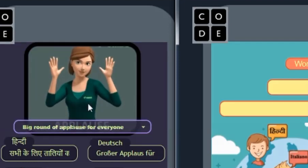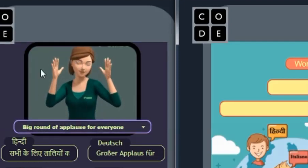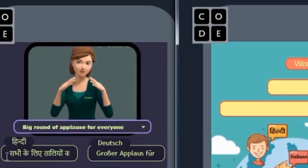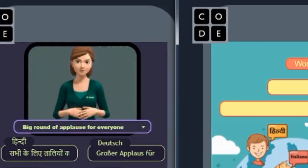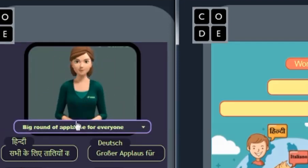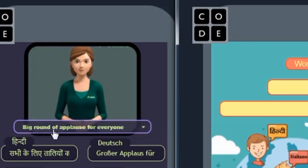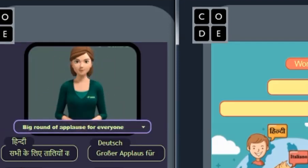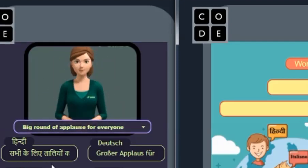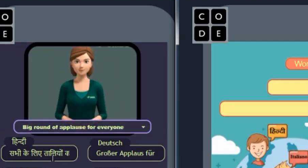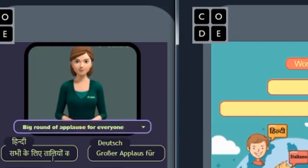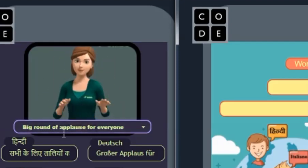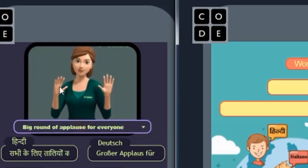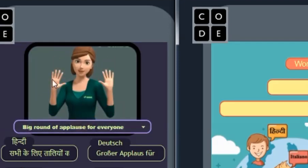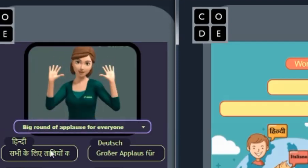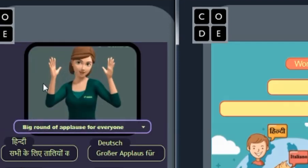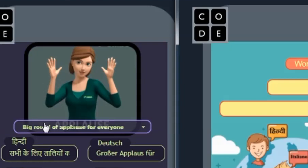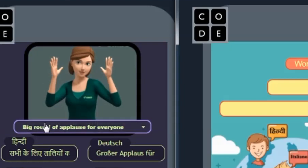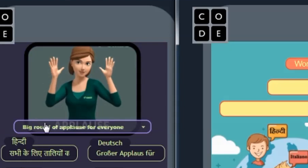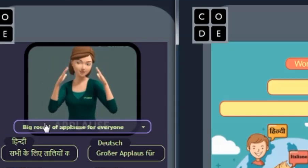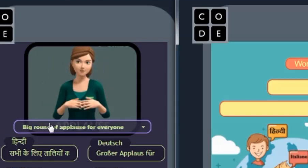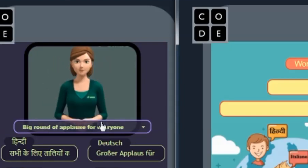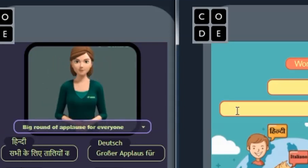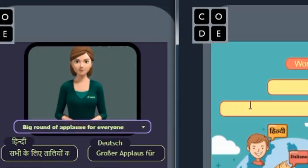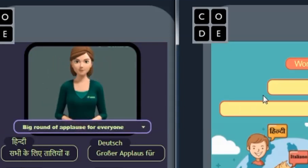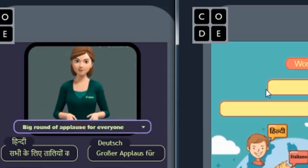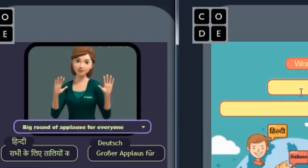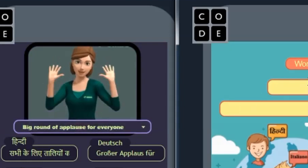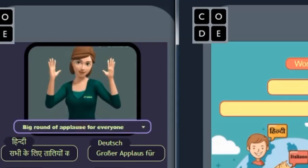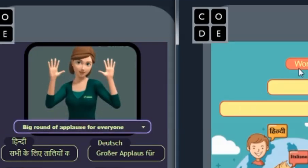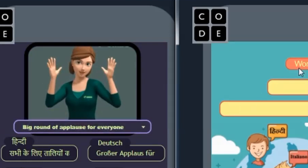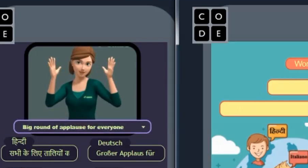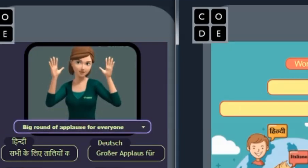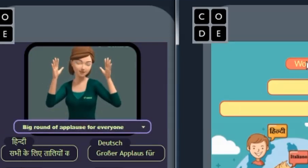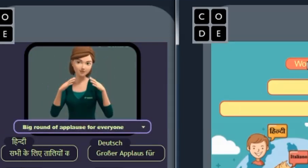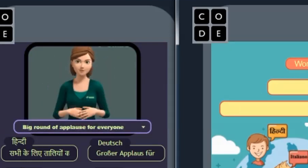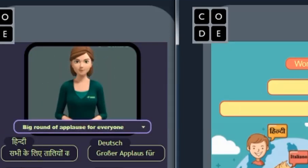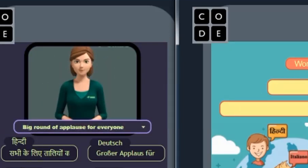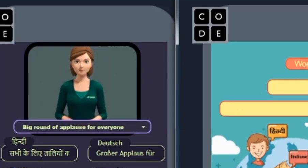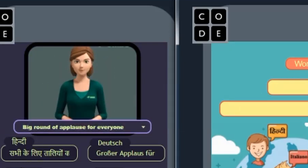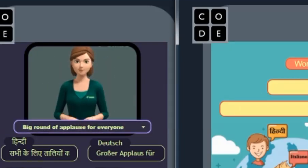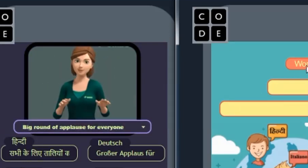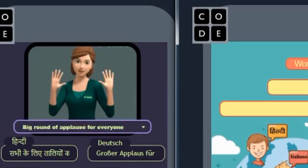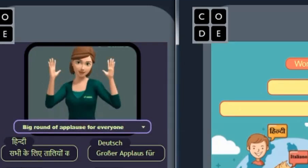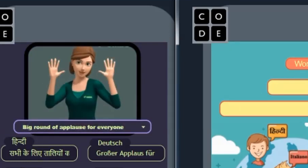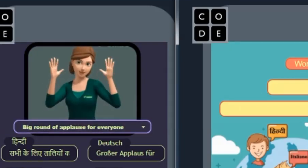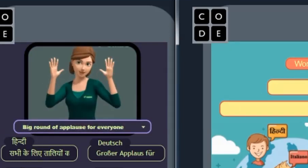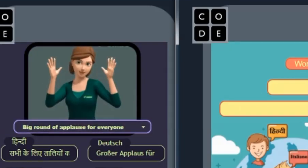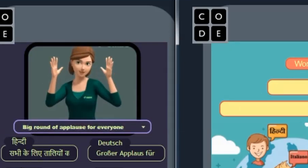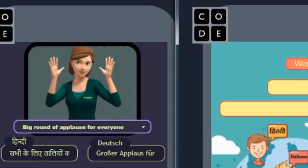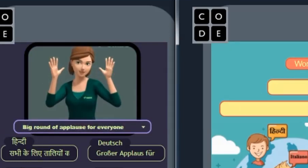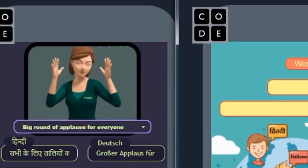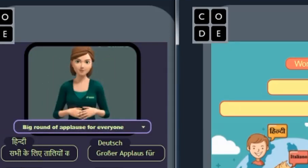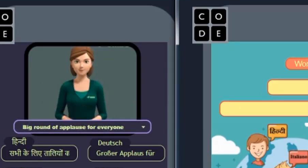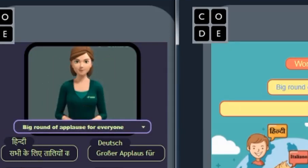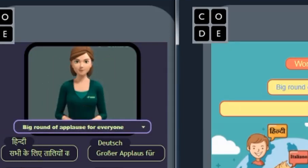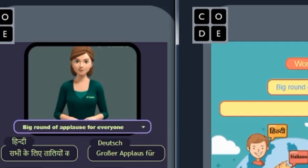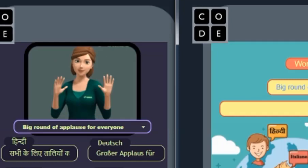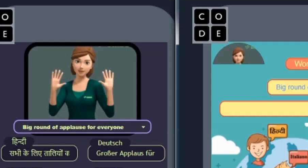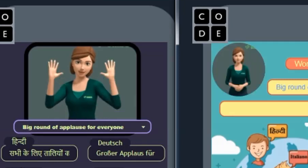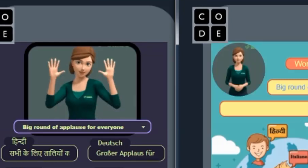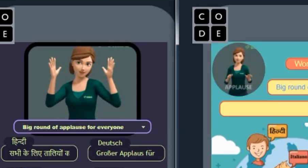has entered over here through his panel. So for that, he has to hit this word of the day label box